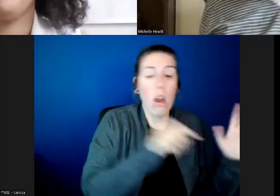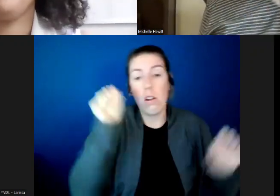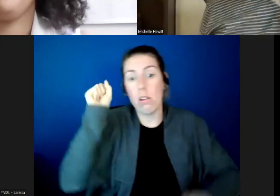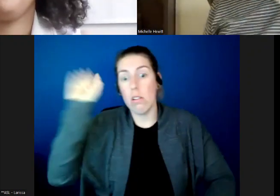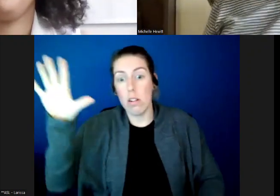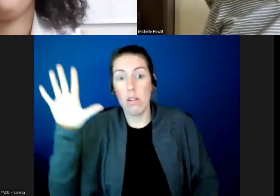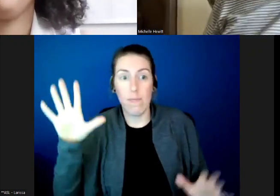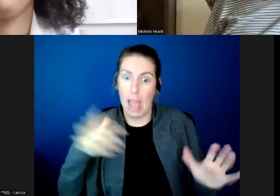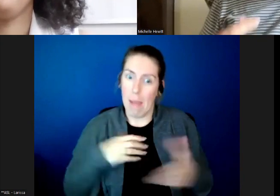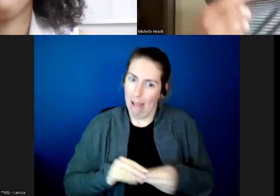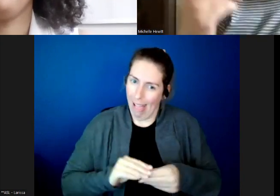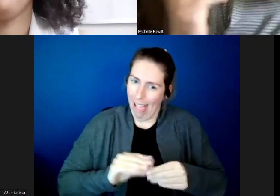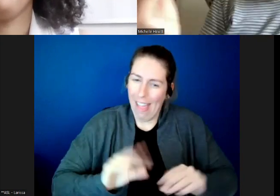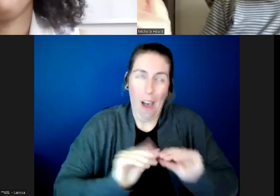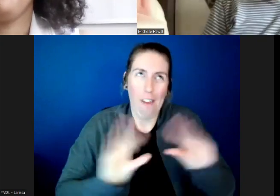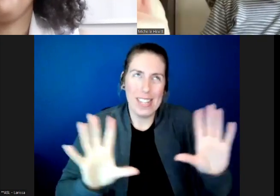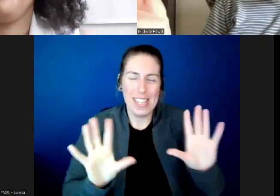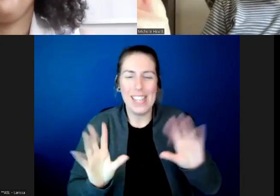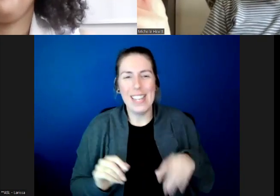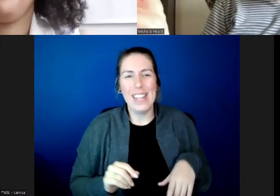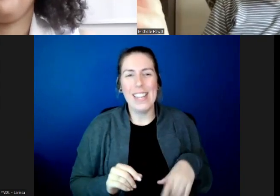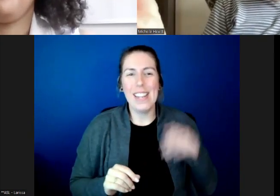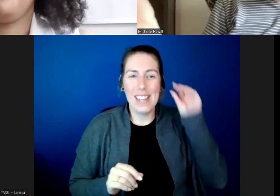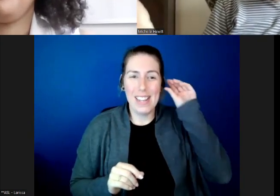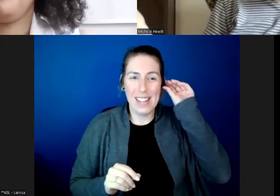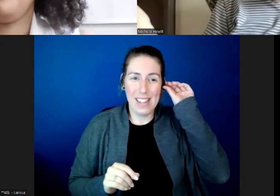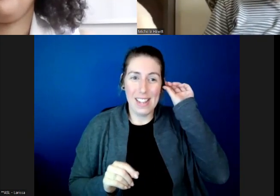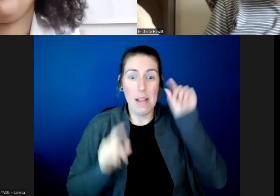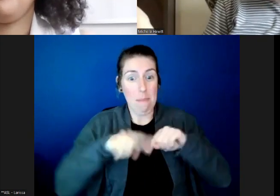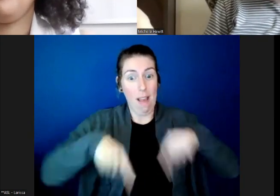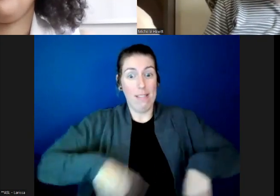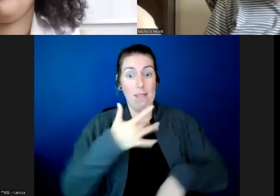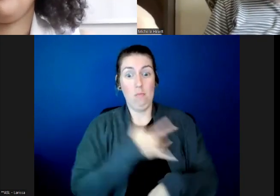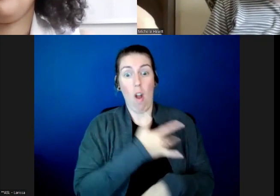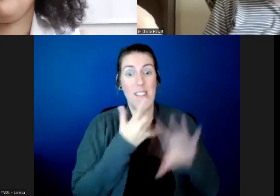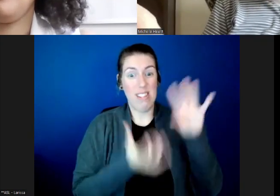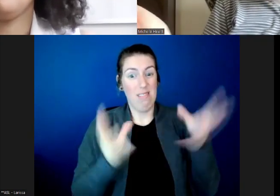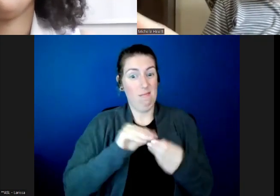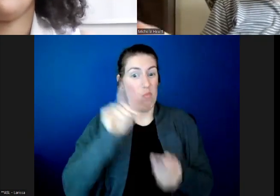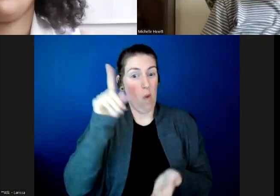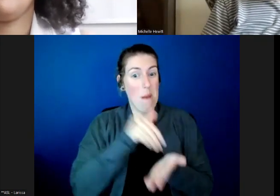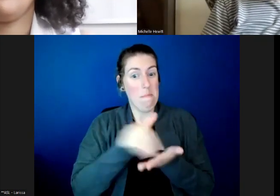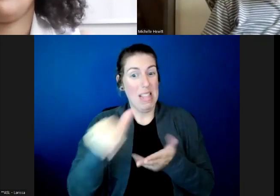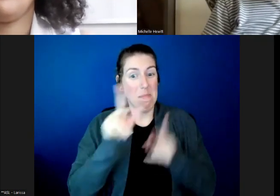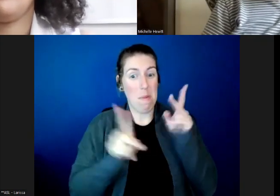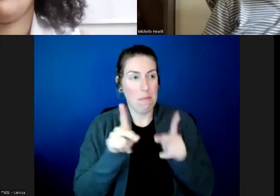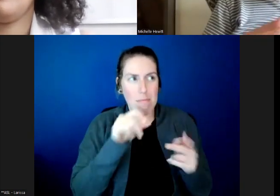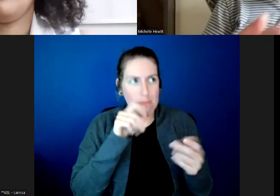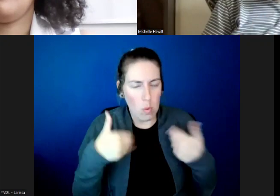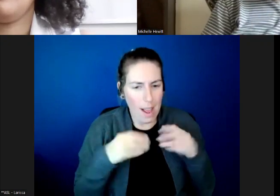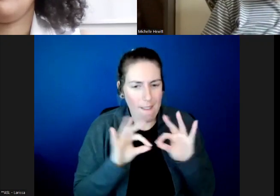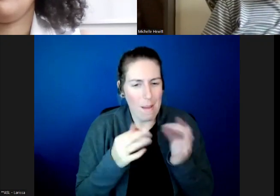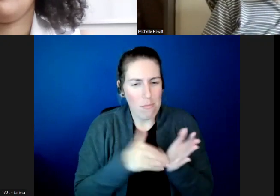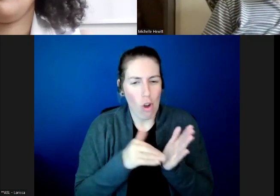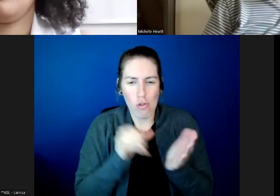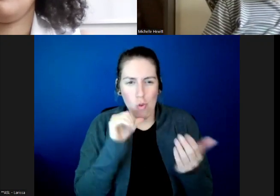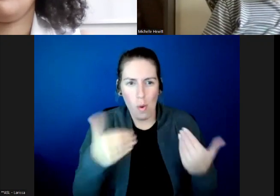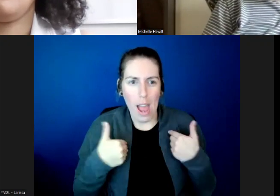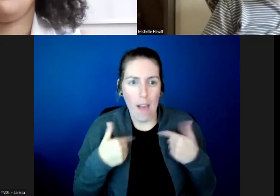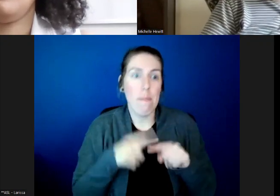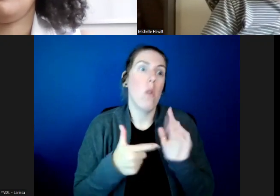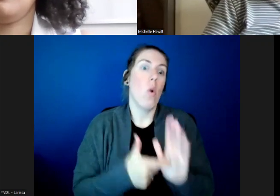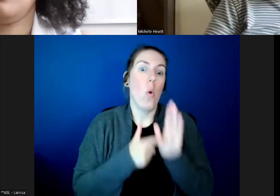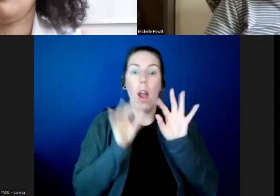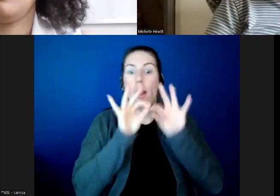bit of a rant here, as you can tell, in a province where we have a million people that don't have a family doctor, and you often need a form that's filled in